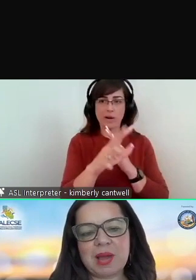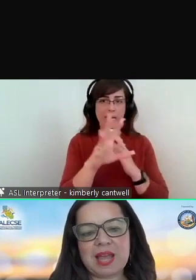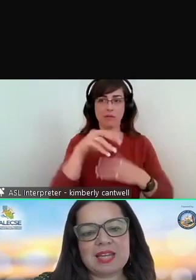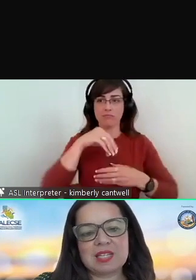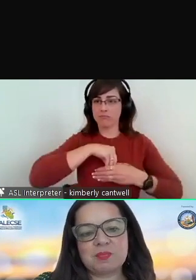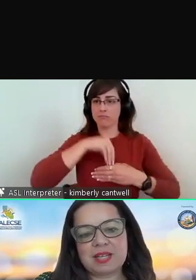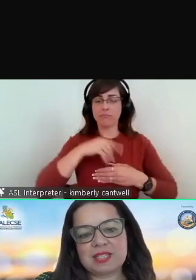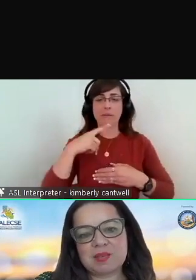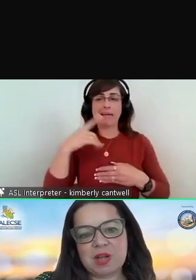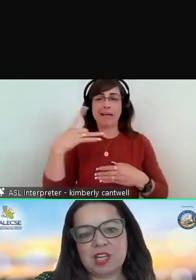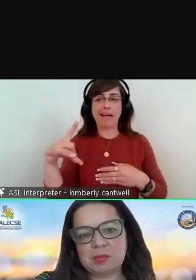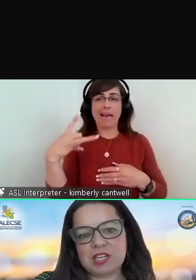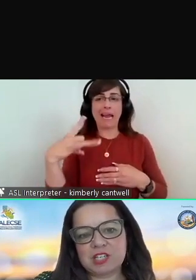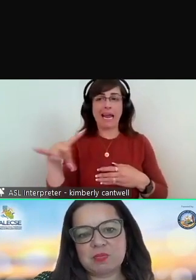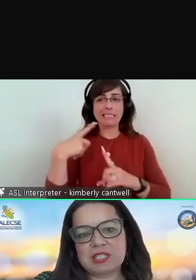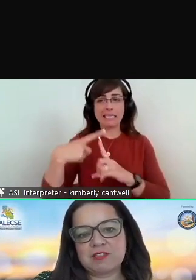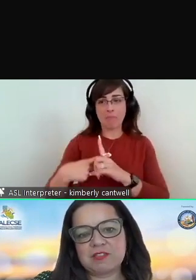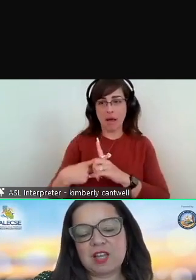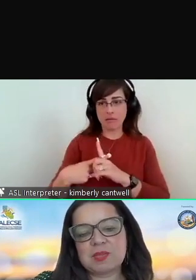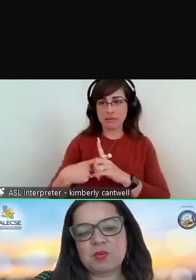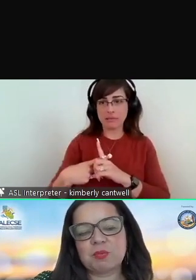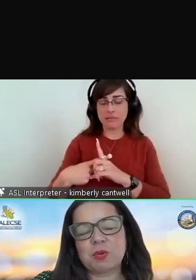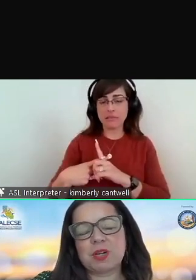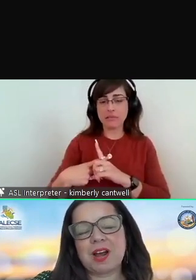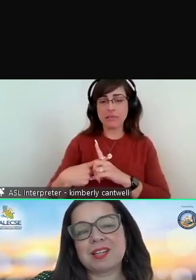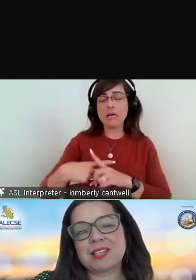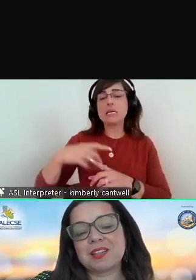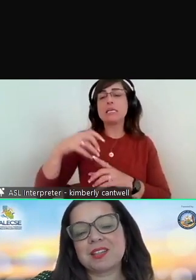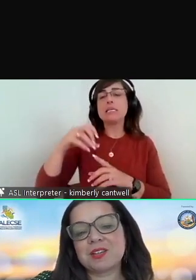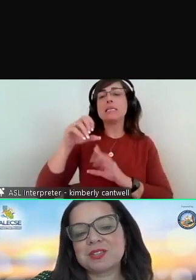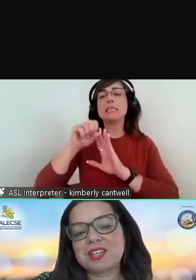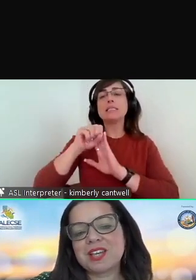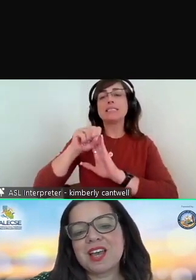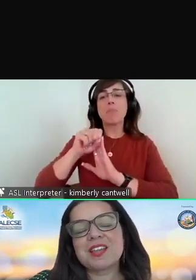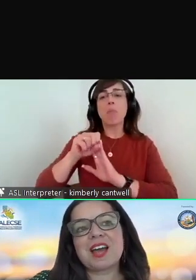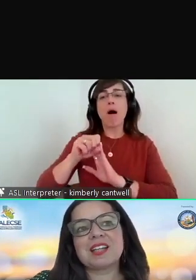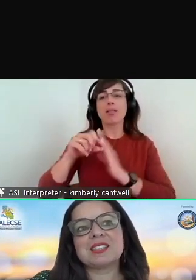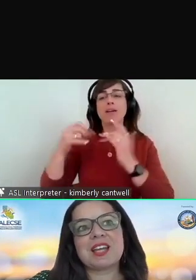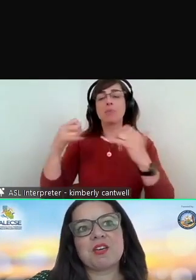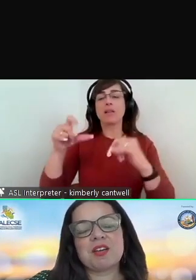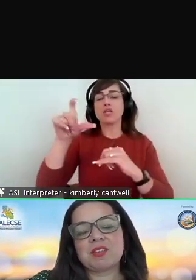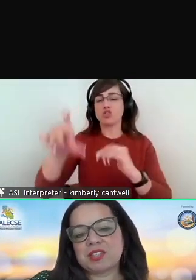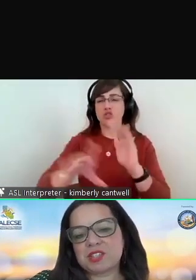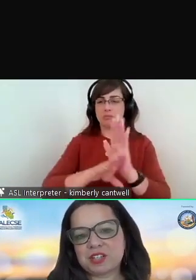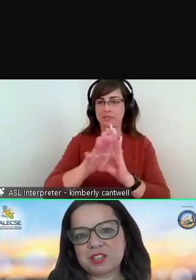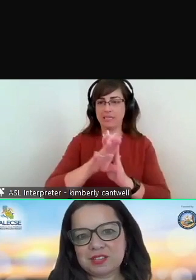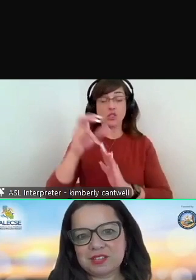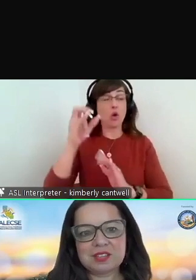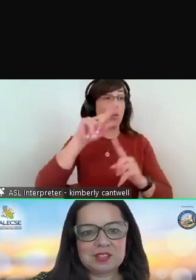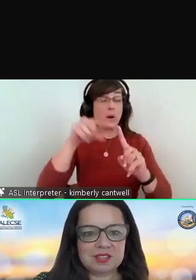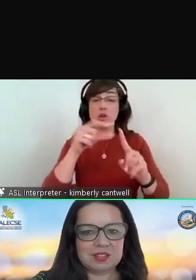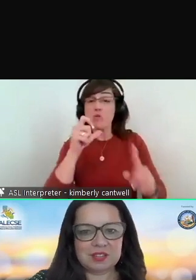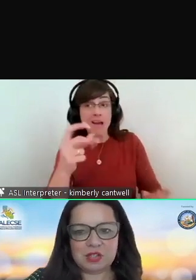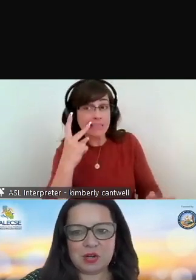So by 18 months, symbolic play should be developed. So when we're not seeing those, that's an area of concern.